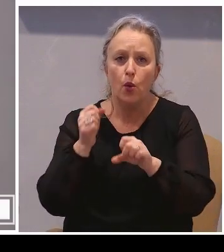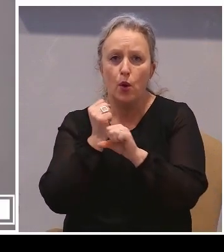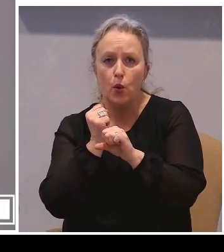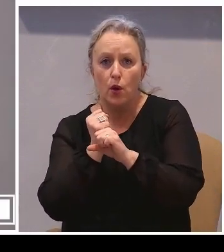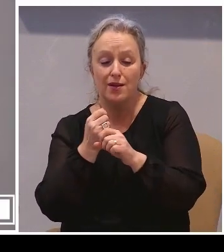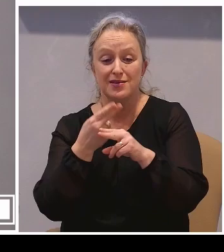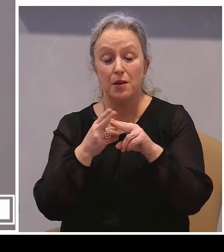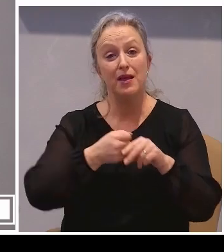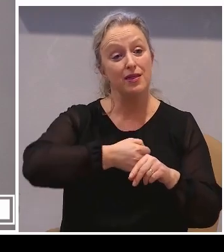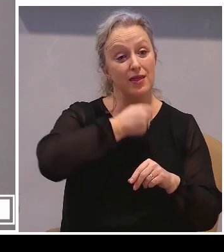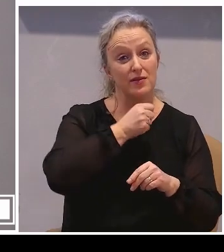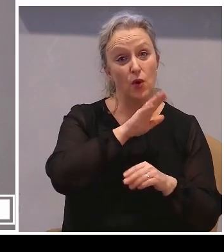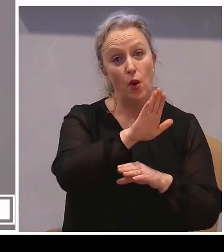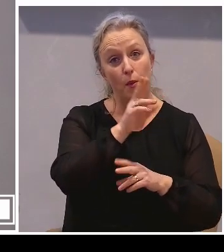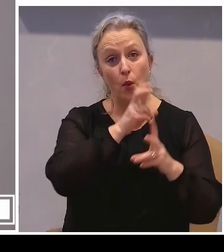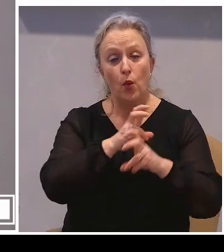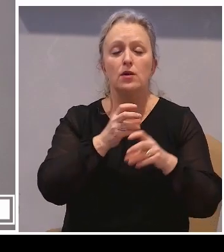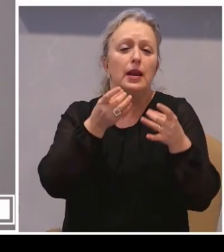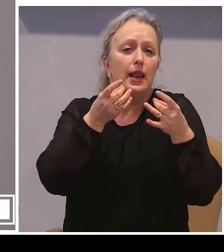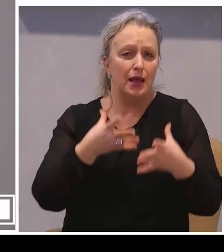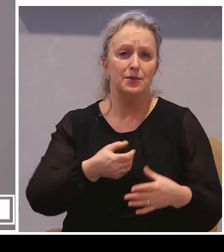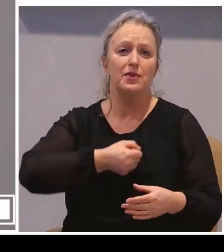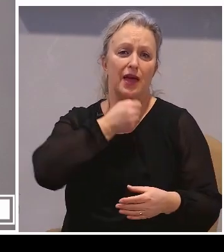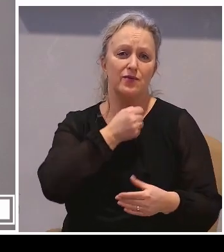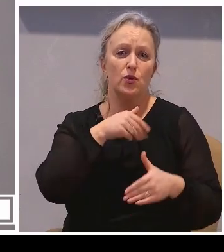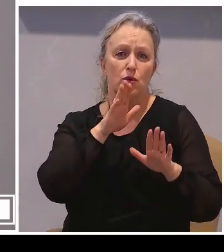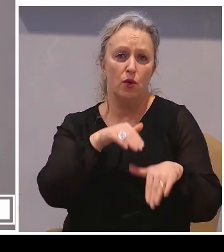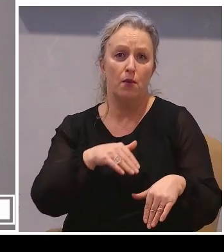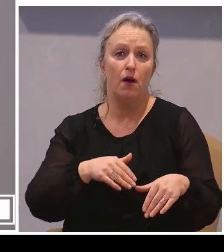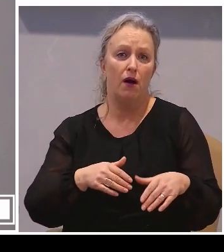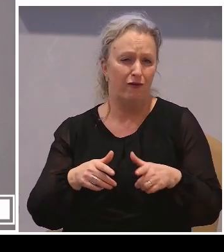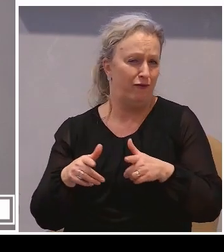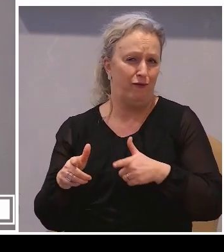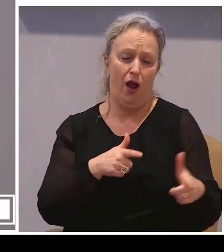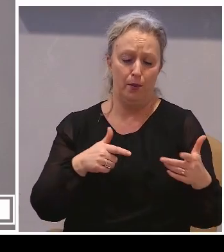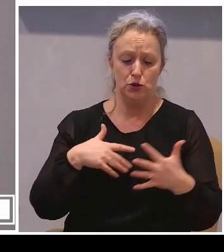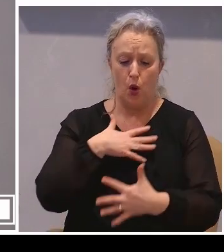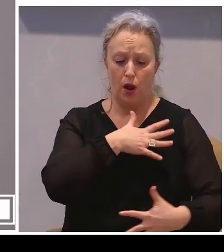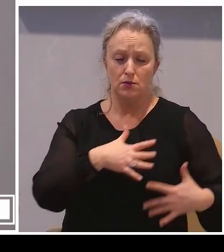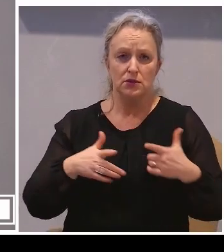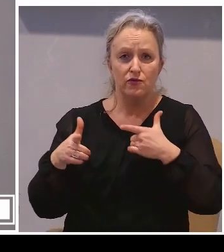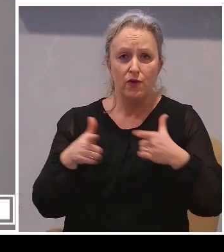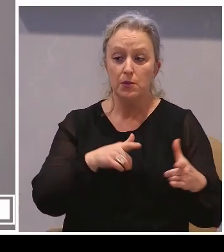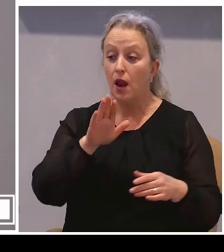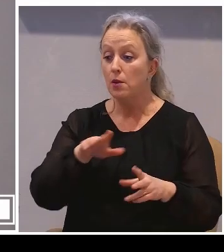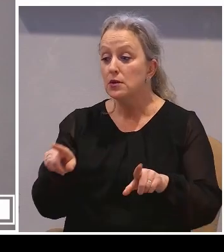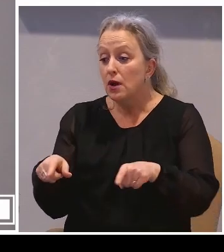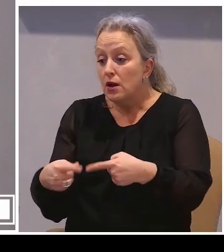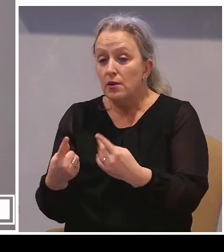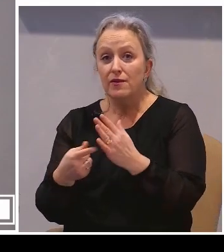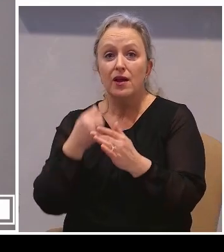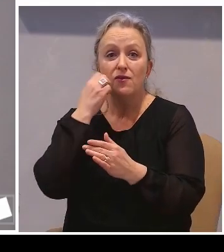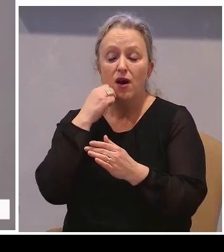What are the benefits? Why is it difficult to conduct trials in children? Adults are